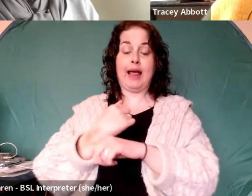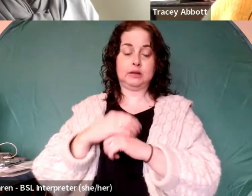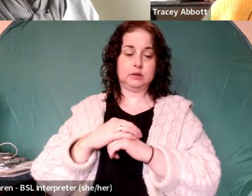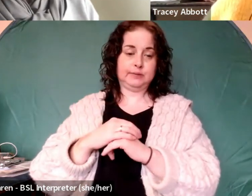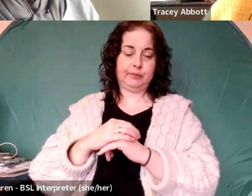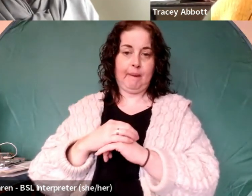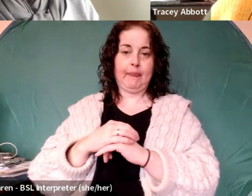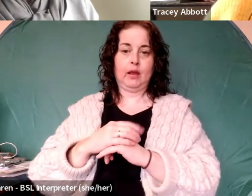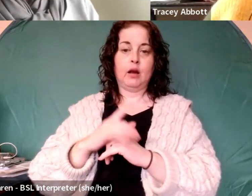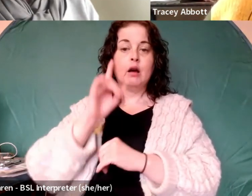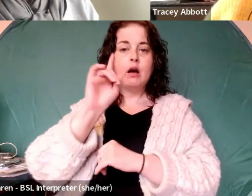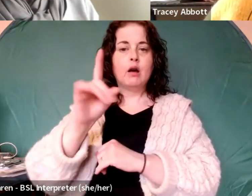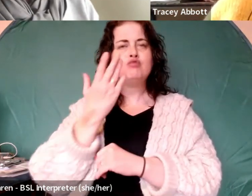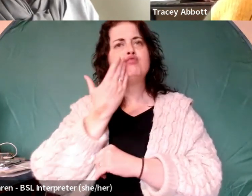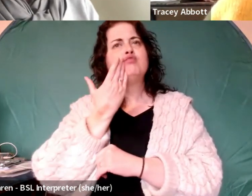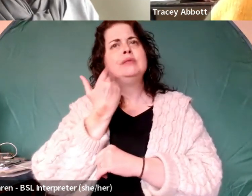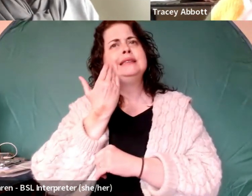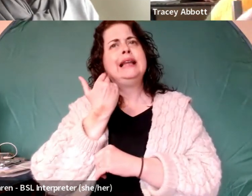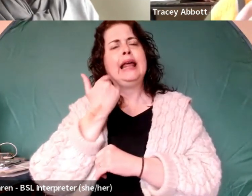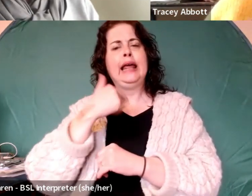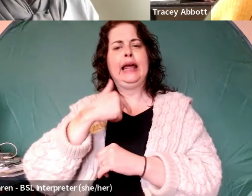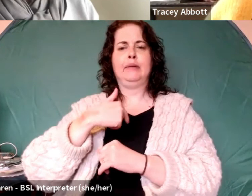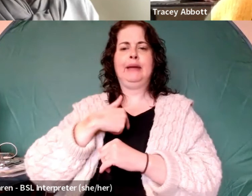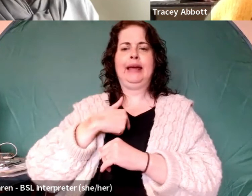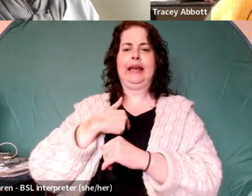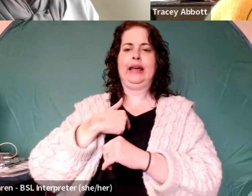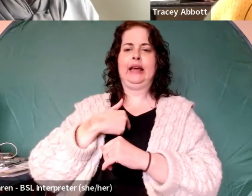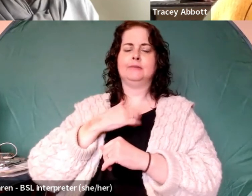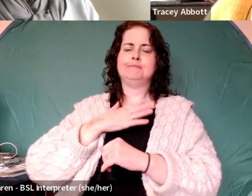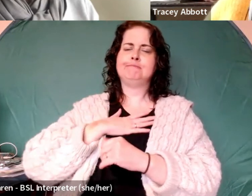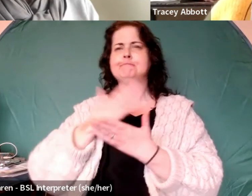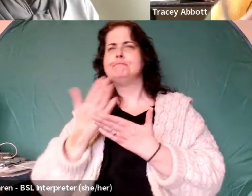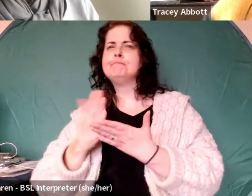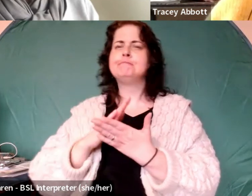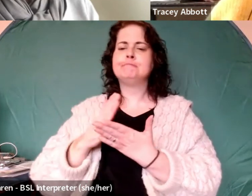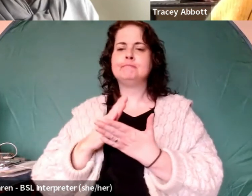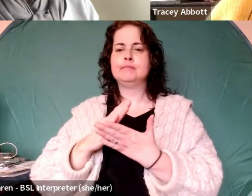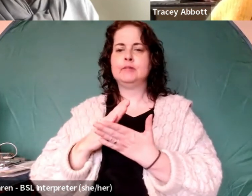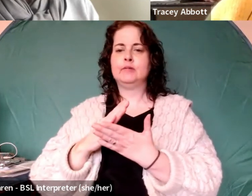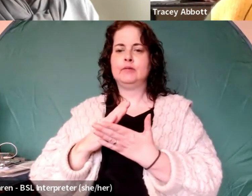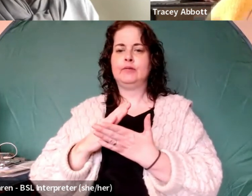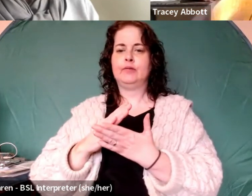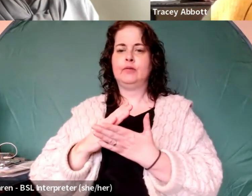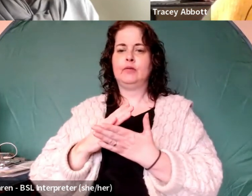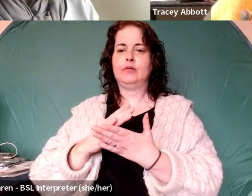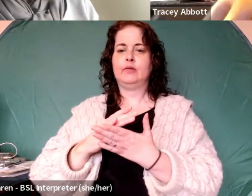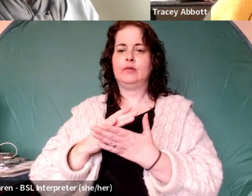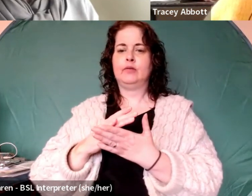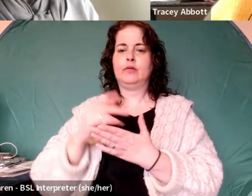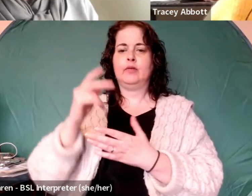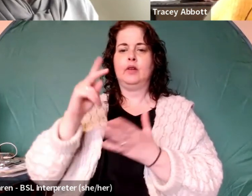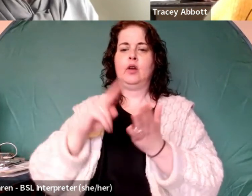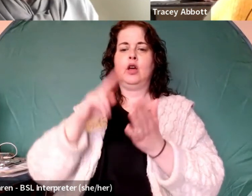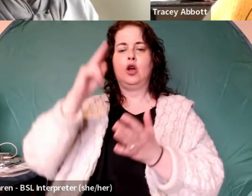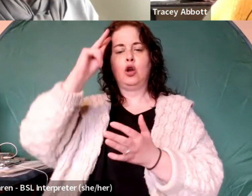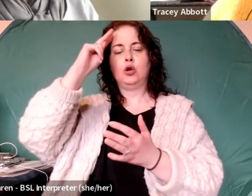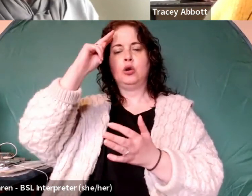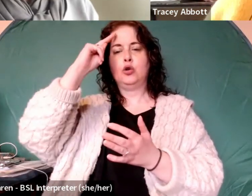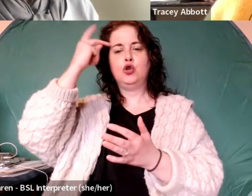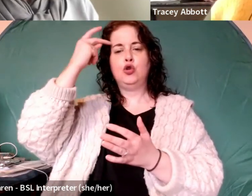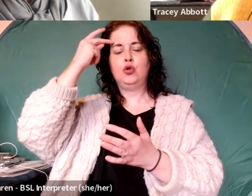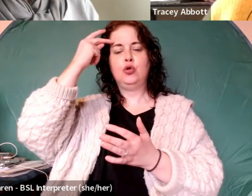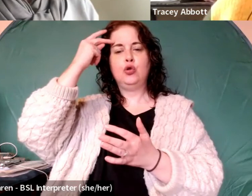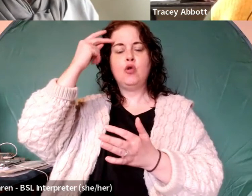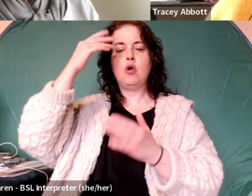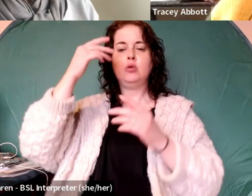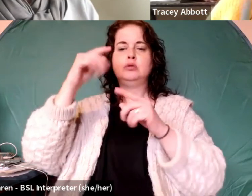And the only one that's come up recently that's given me a little bit of a qualm is the whole neurodiverse superpower kind of story,